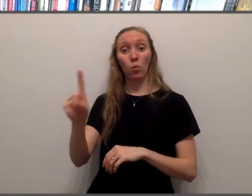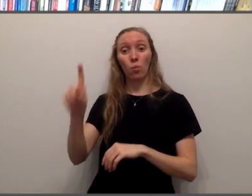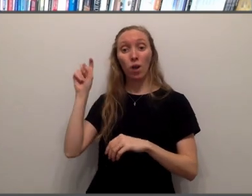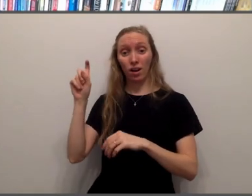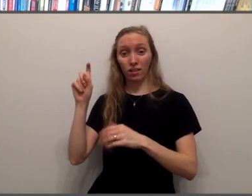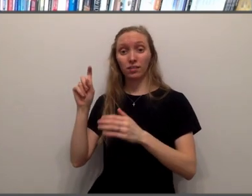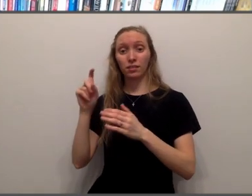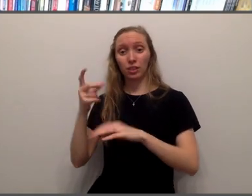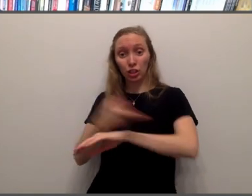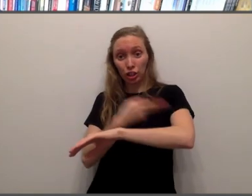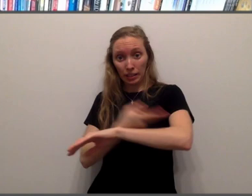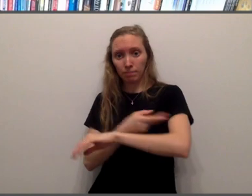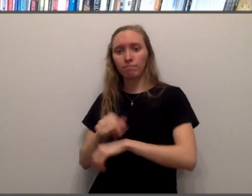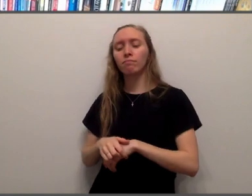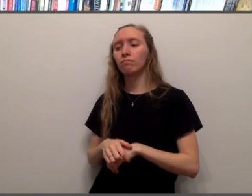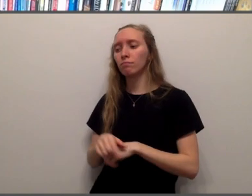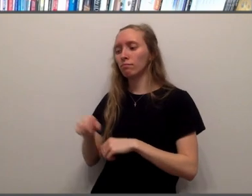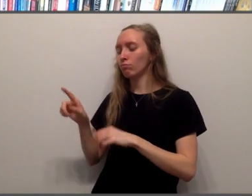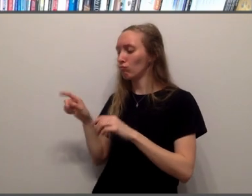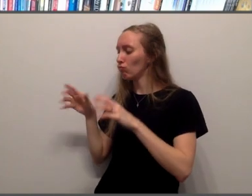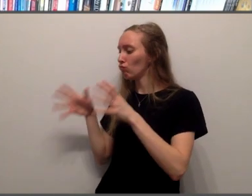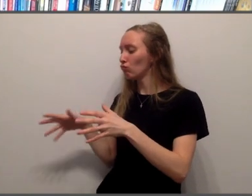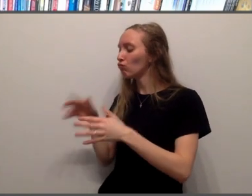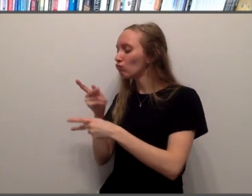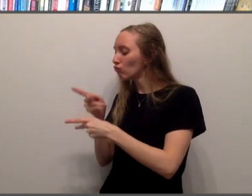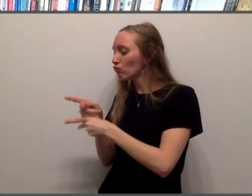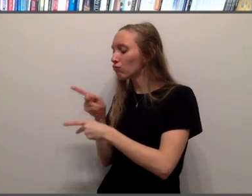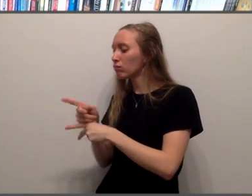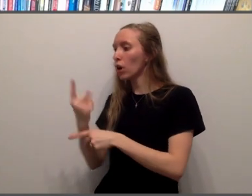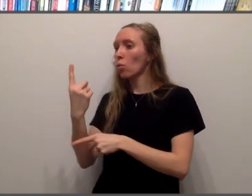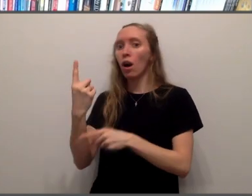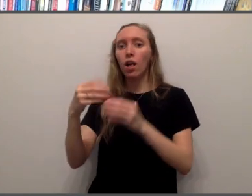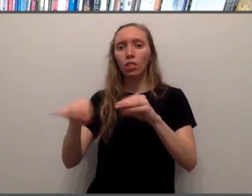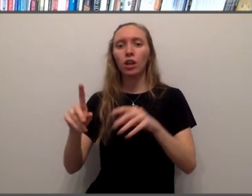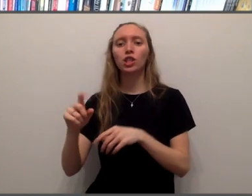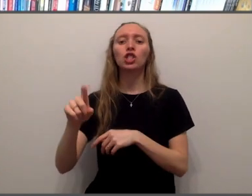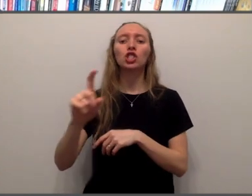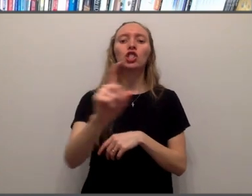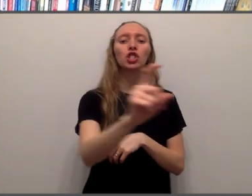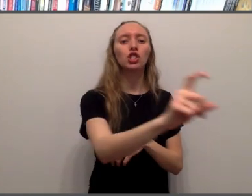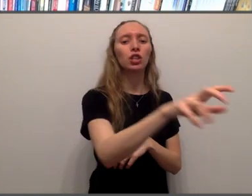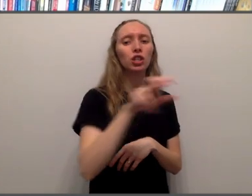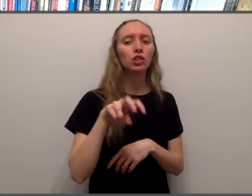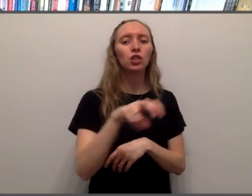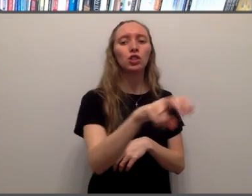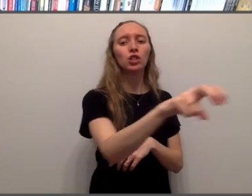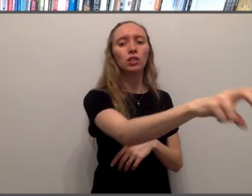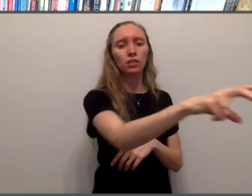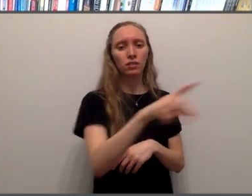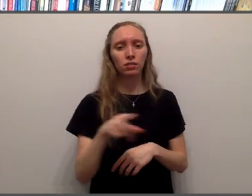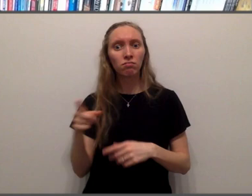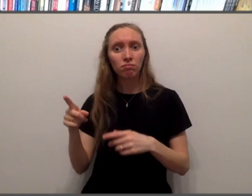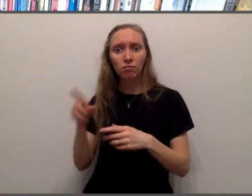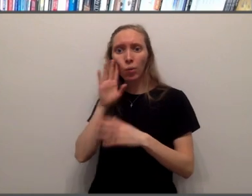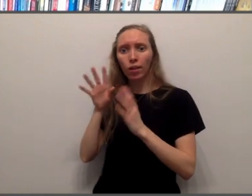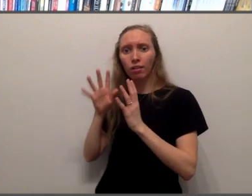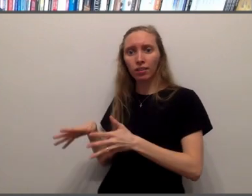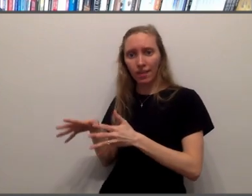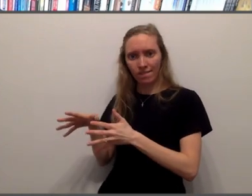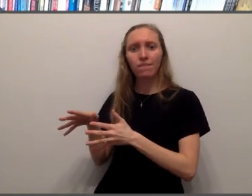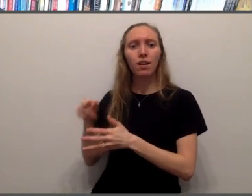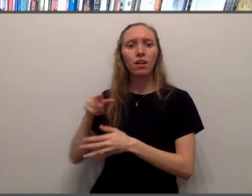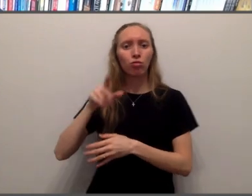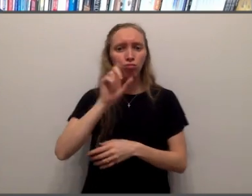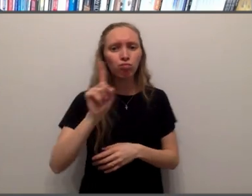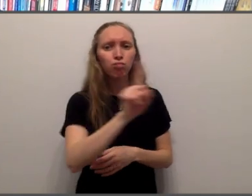will he do? Won't he leave the 99 others in the wilderness and go to search for that one that is lost until he finds it? My brothers